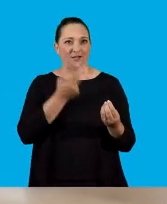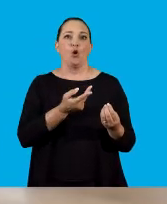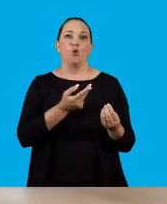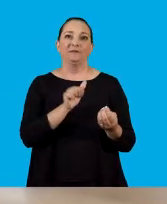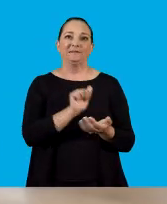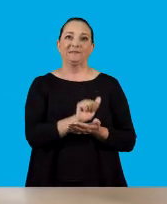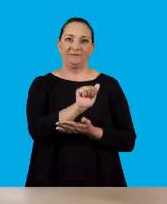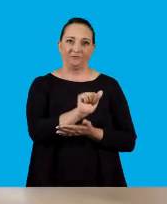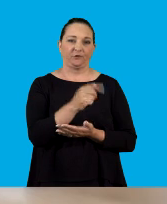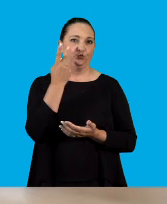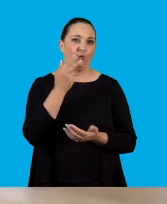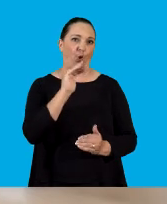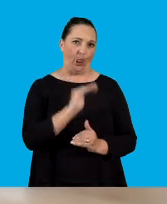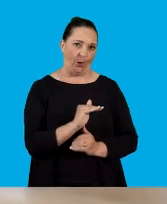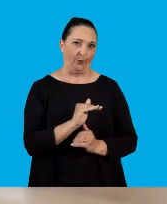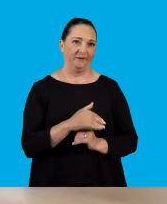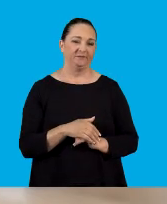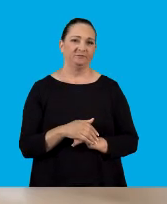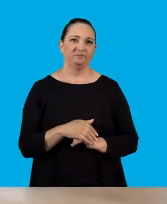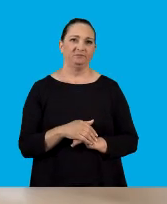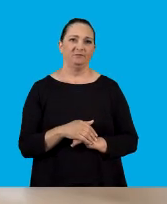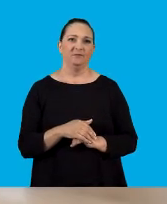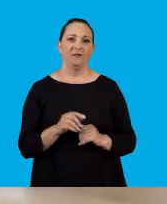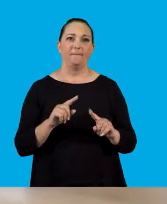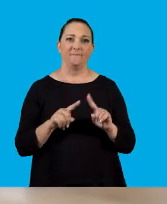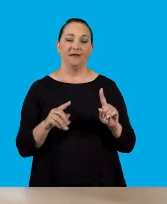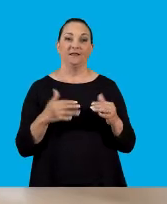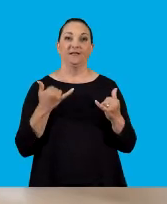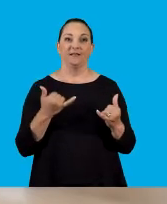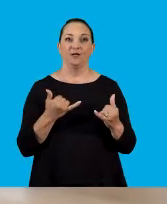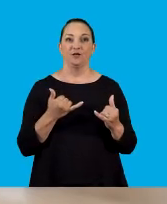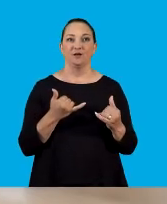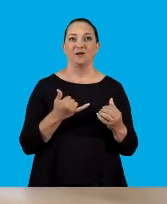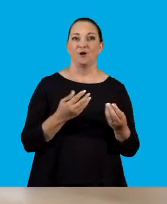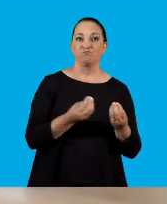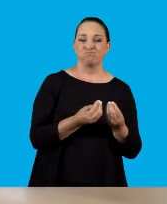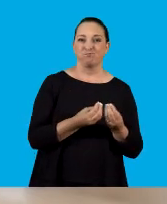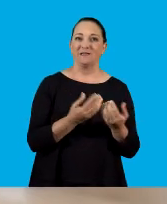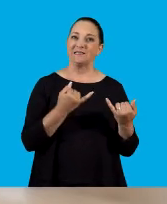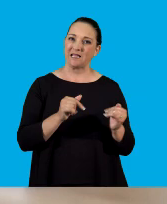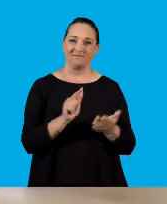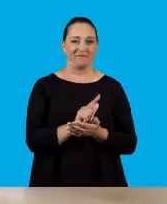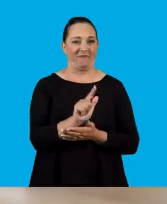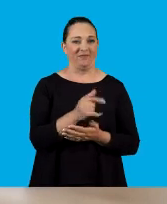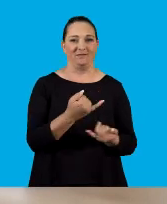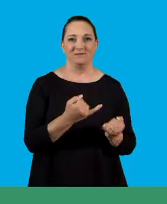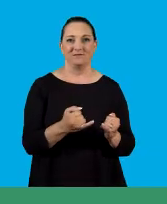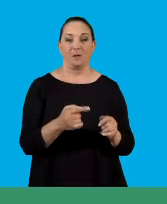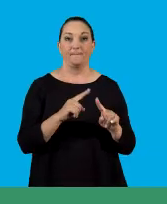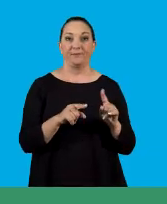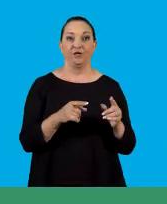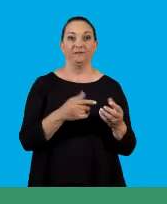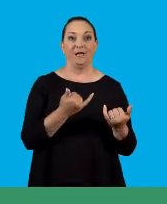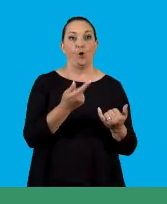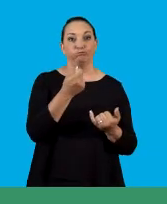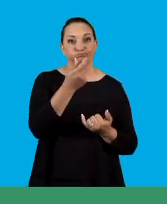applied there to make sure that the customer thinks the product is 16, but actually the product is still 17. Hence, we are saying